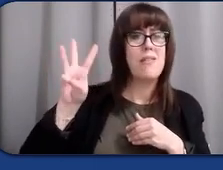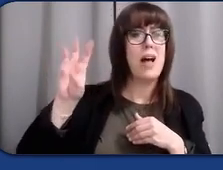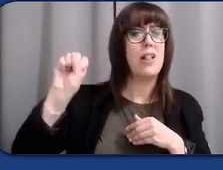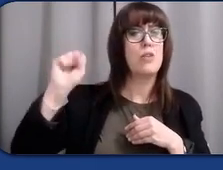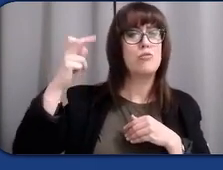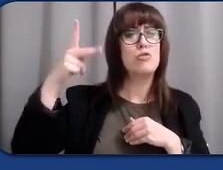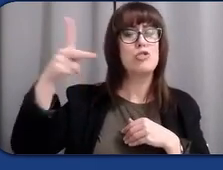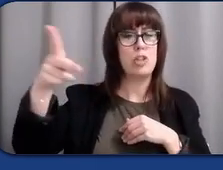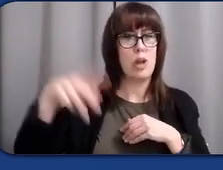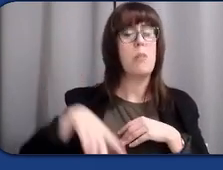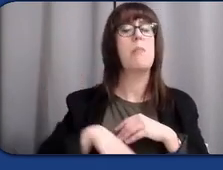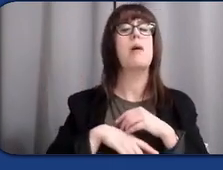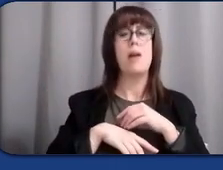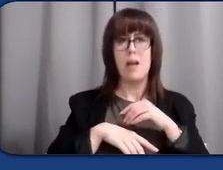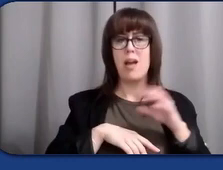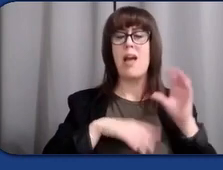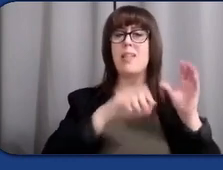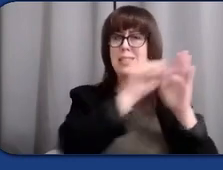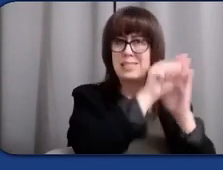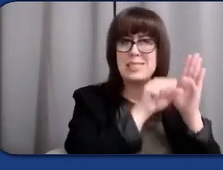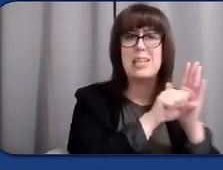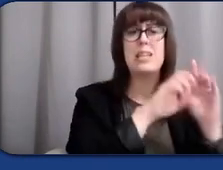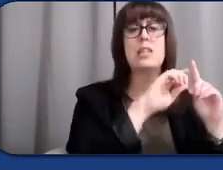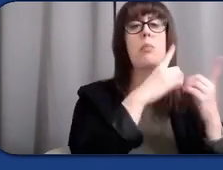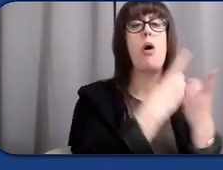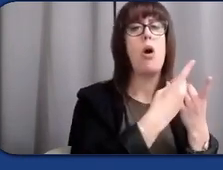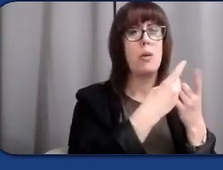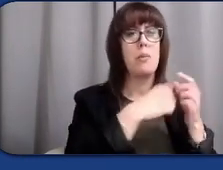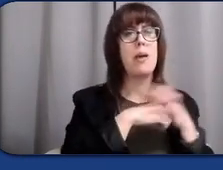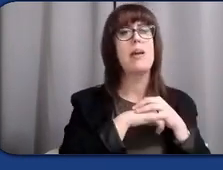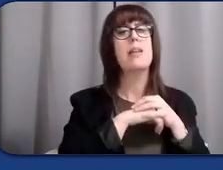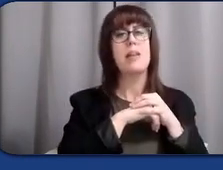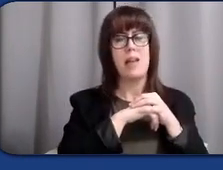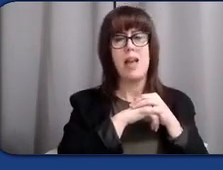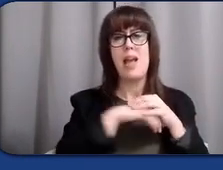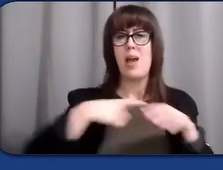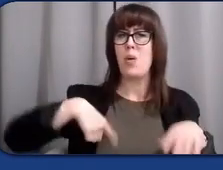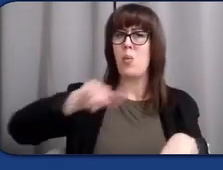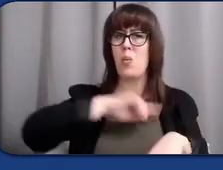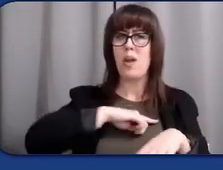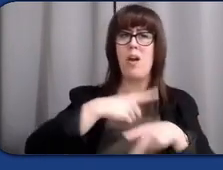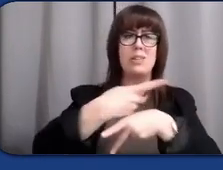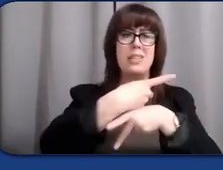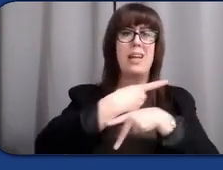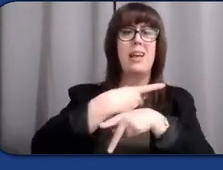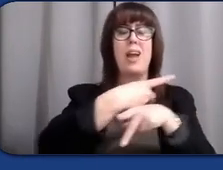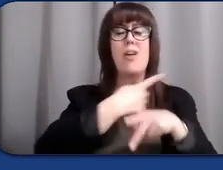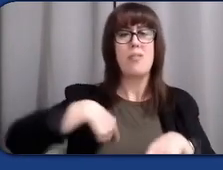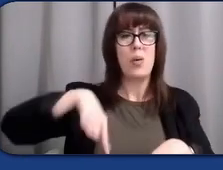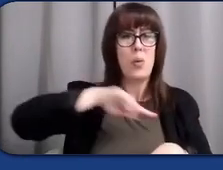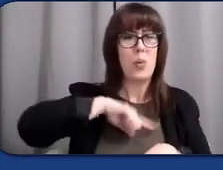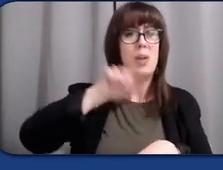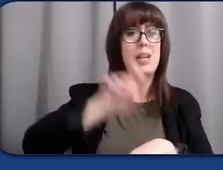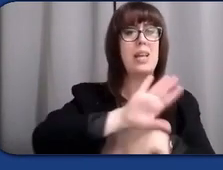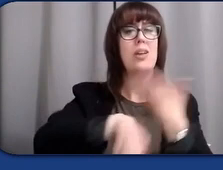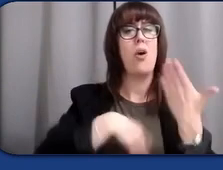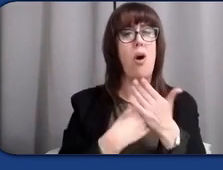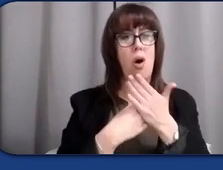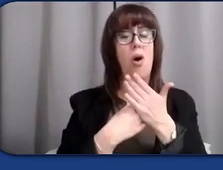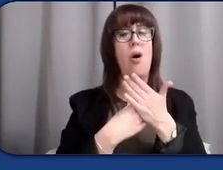State Department. We are so well taken care of, and we need all of the support to push forward